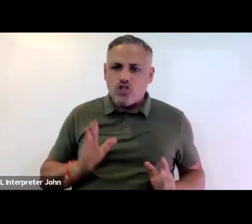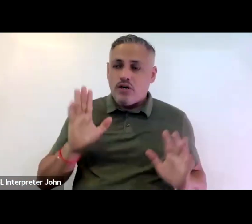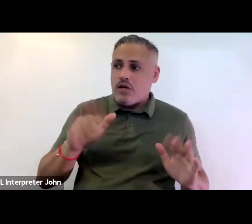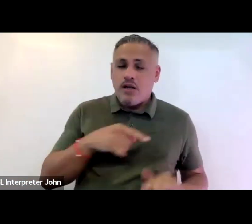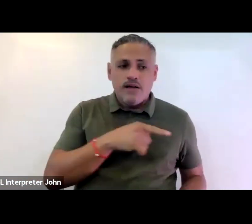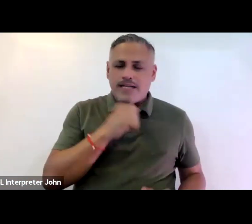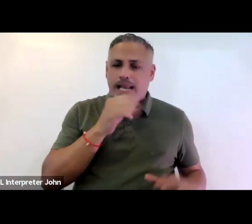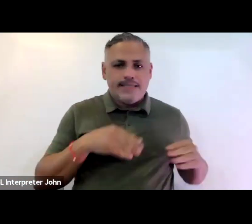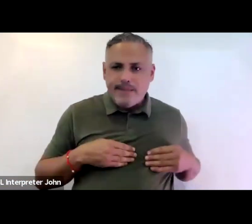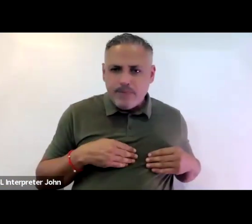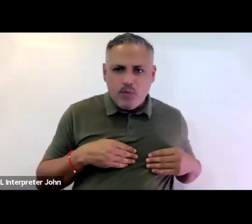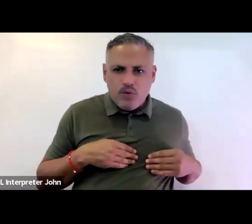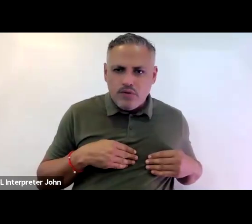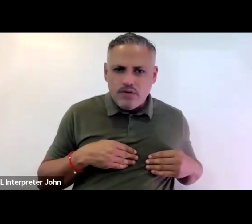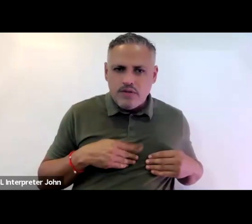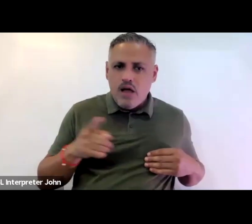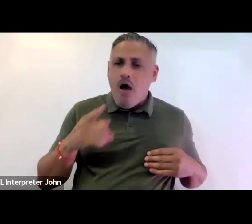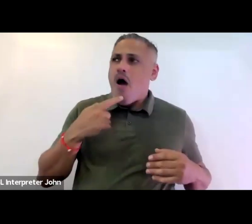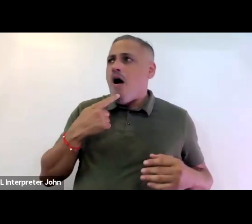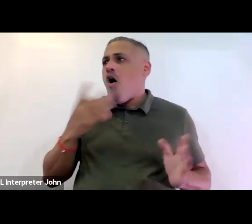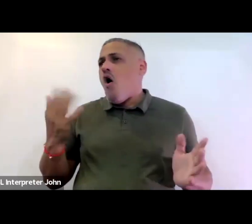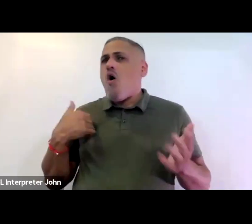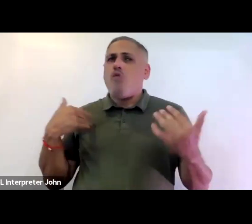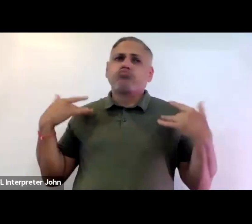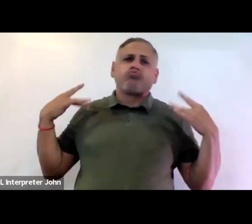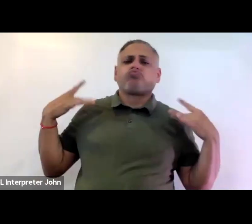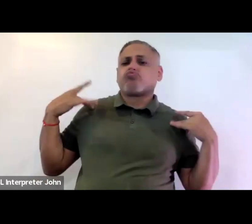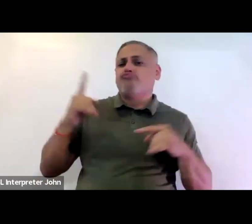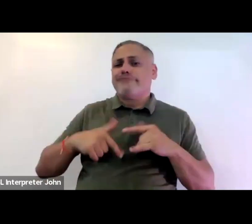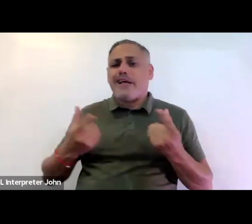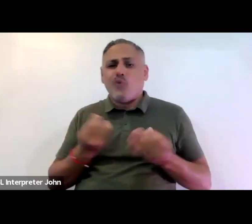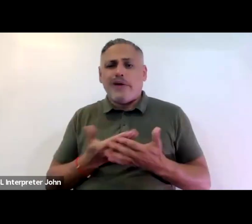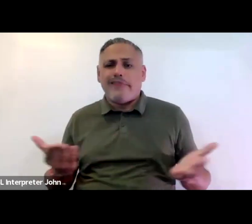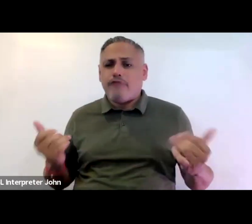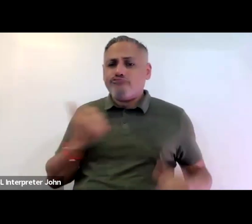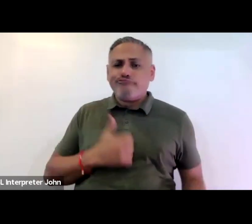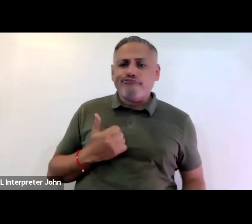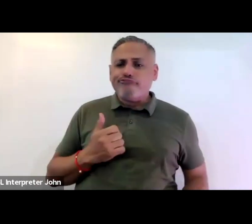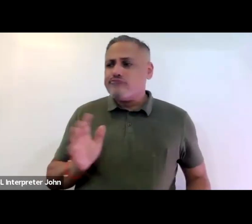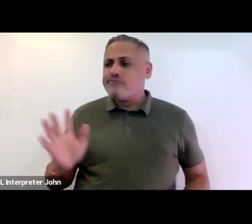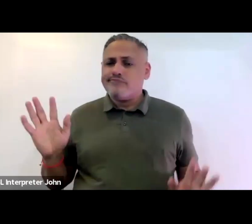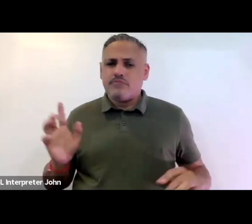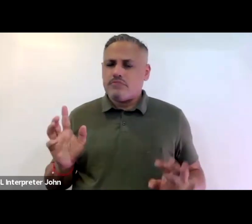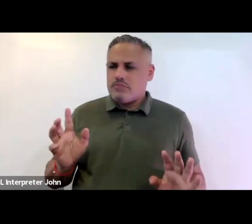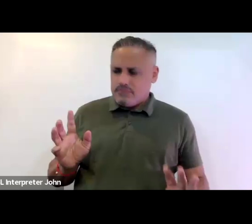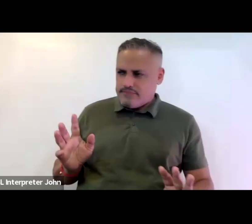this is unacceptable." And he was like, "Oh, my hands are tied. I can't do anything. It's on, I'm sorry." I was